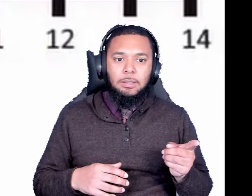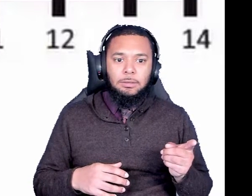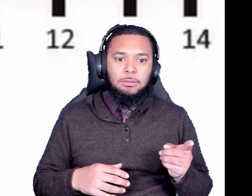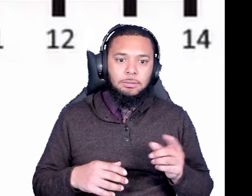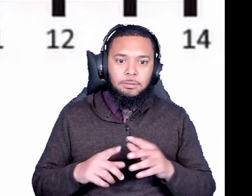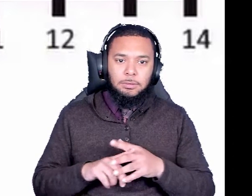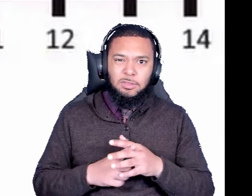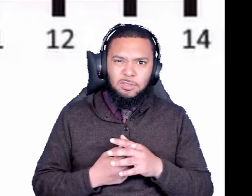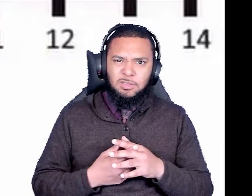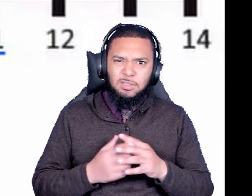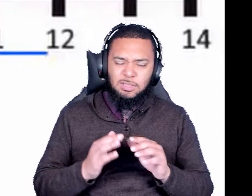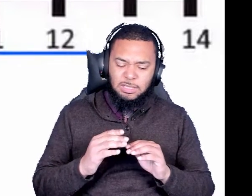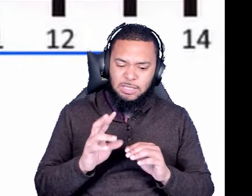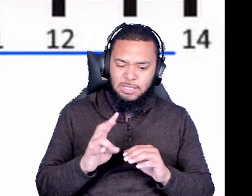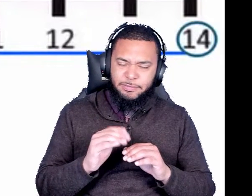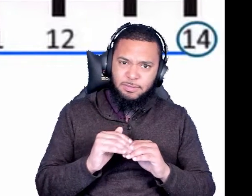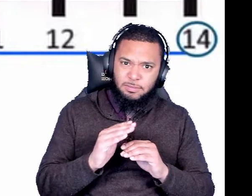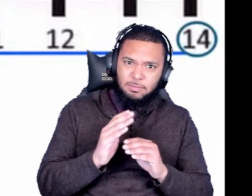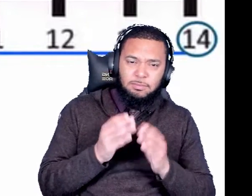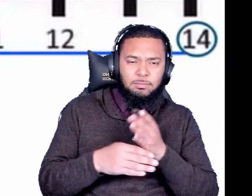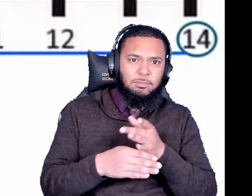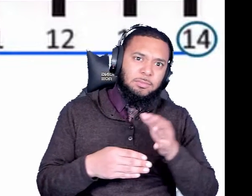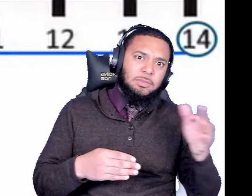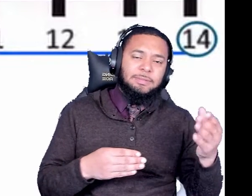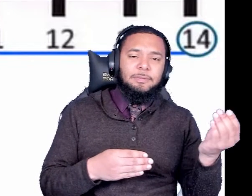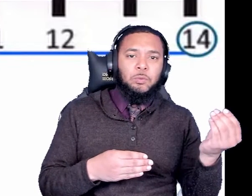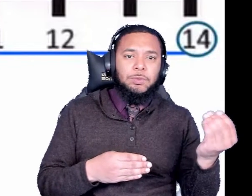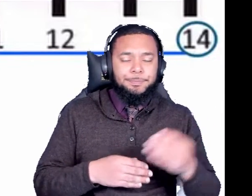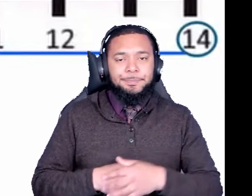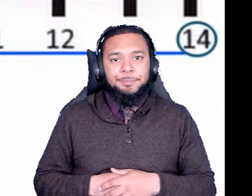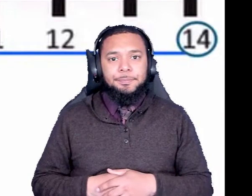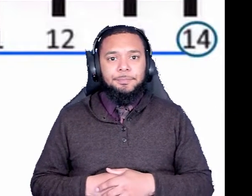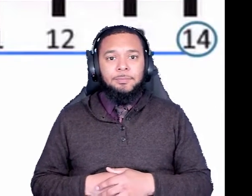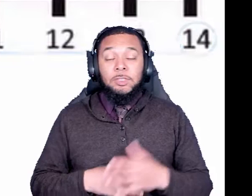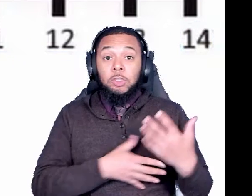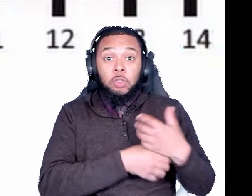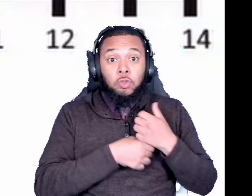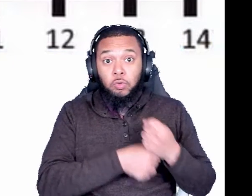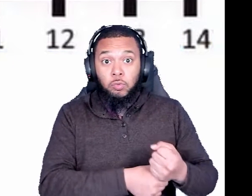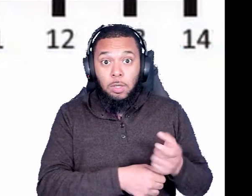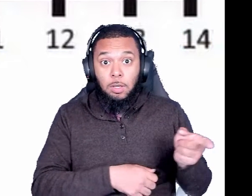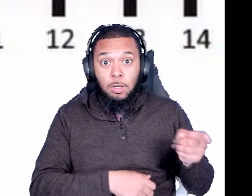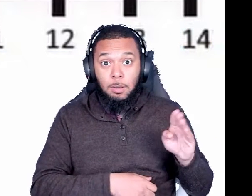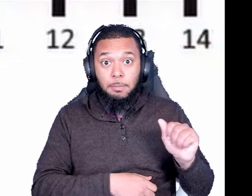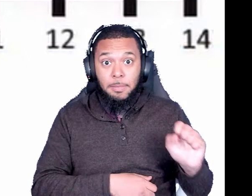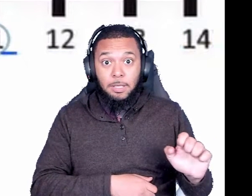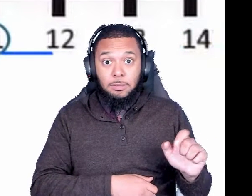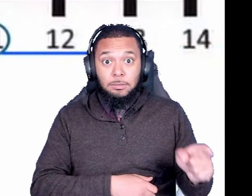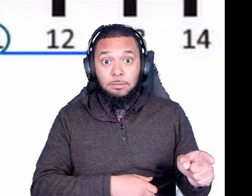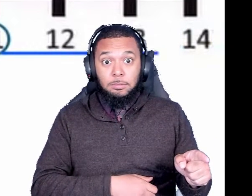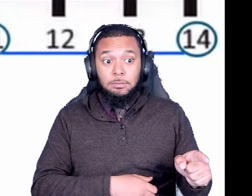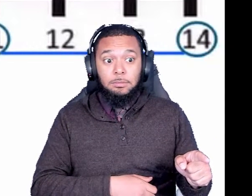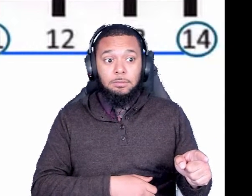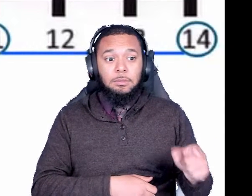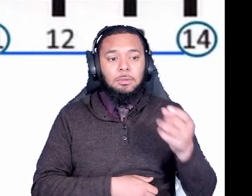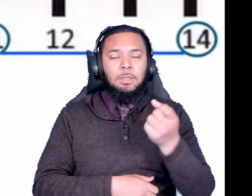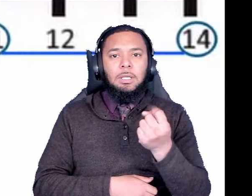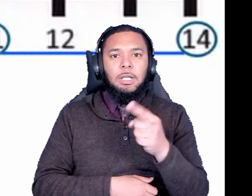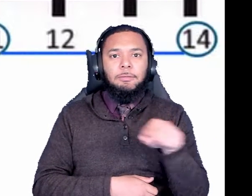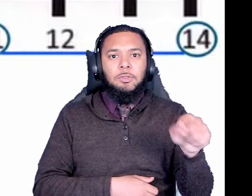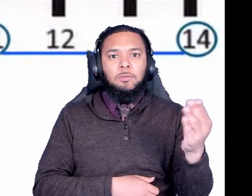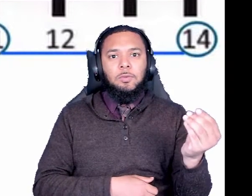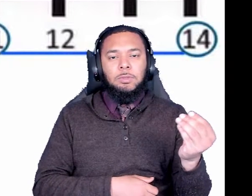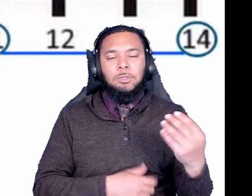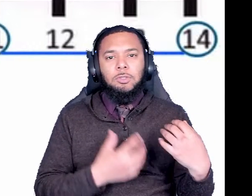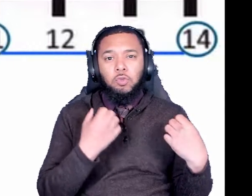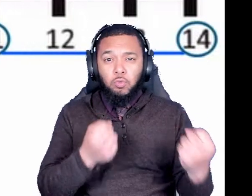above 7 all the way up to 14. The strong bases there are going to be in the 11 to 14